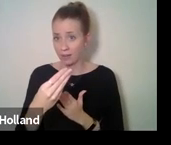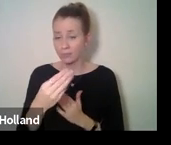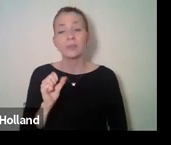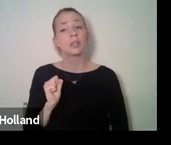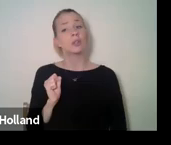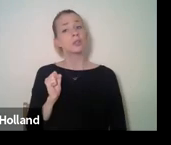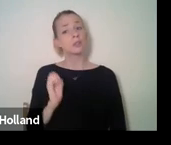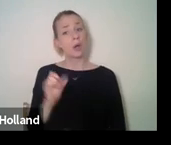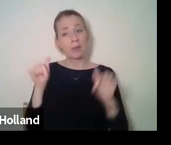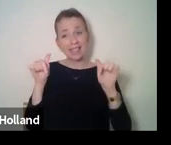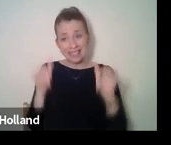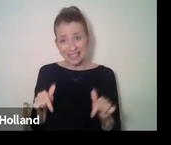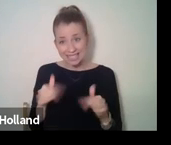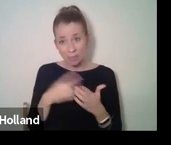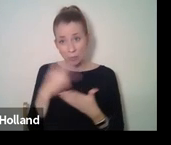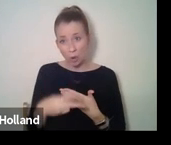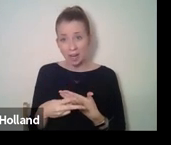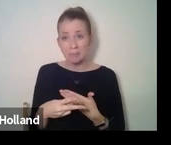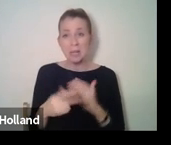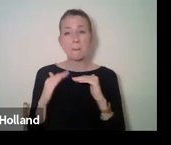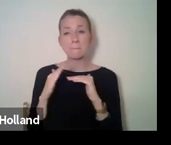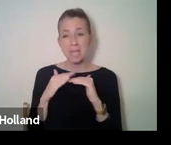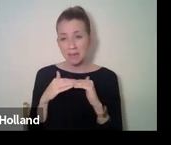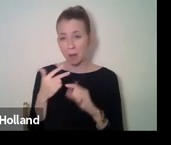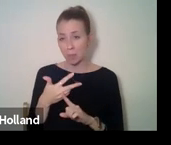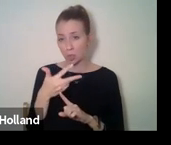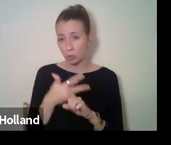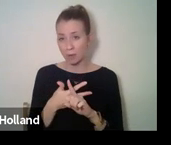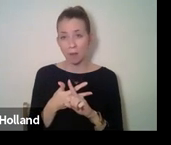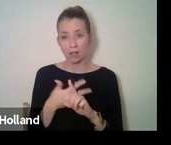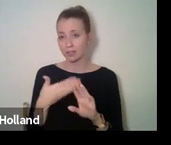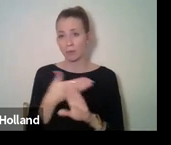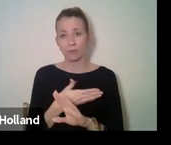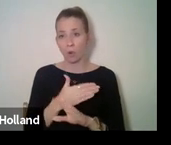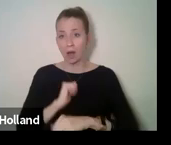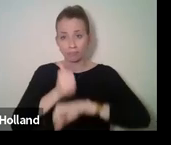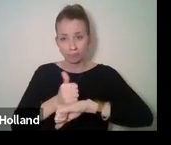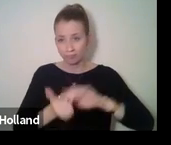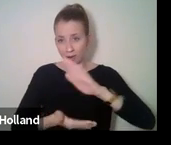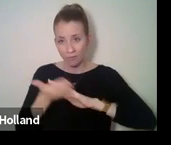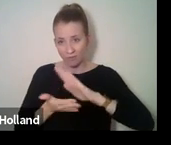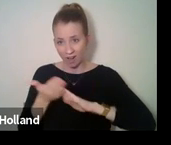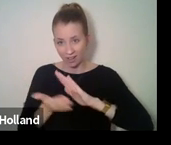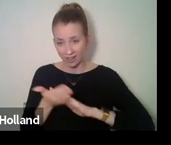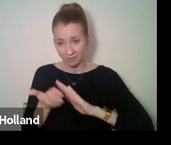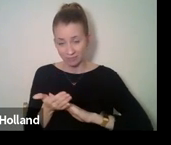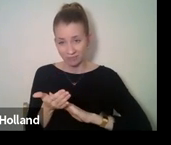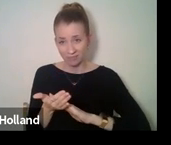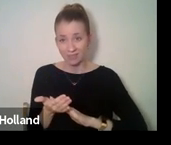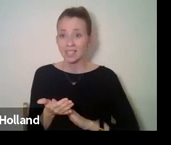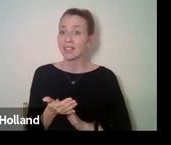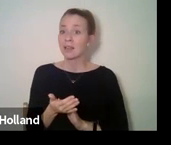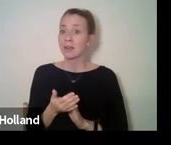take another 3 months at a minimum before it's operational. Because once there's a acceptable